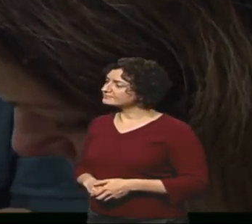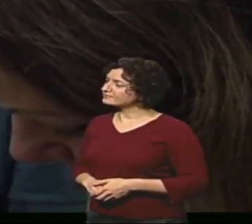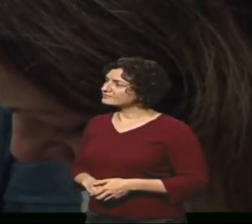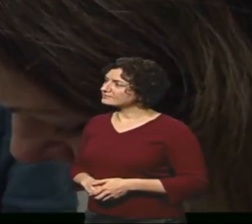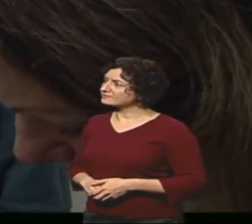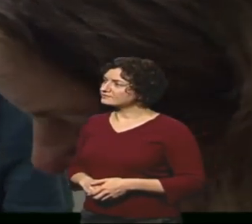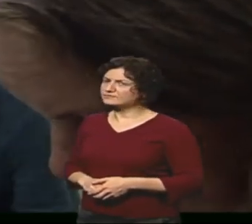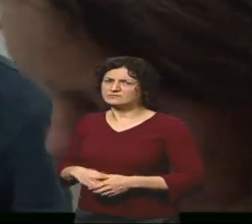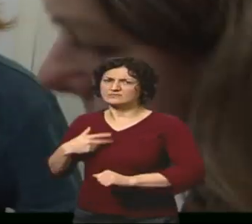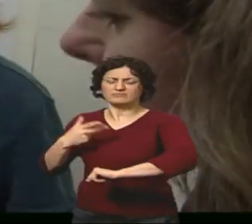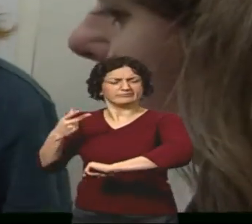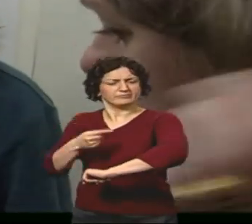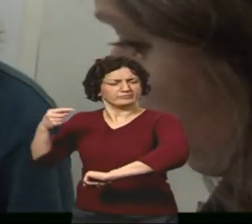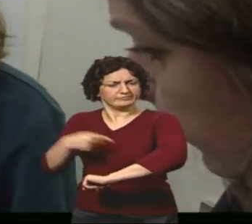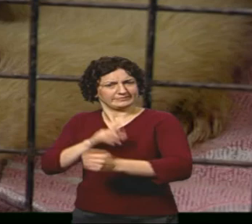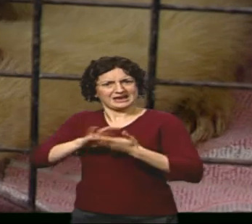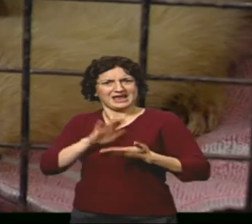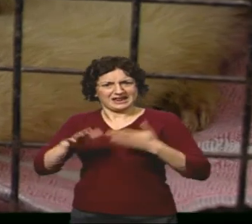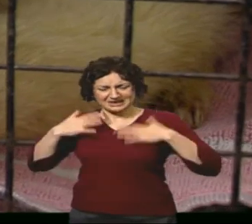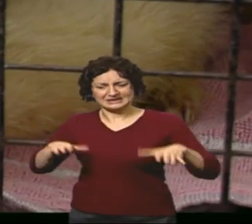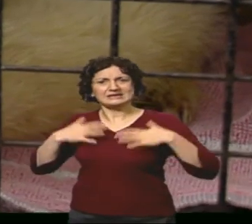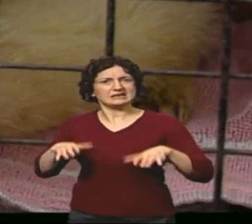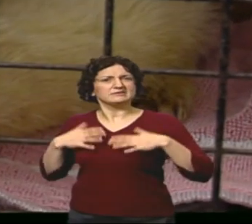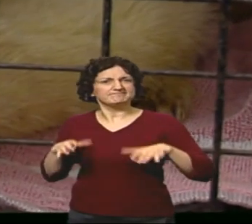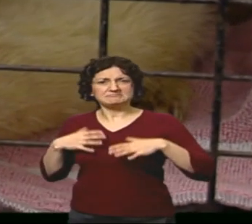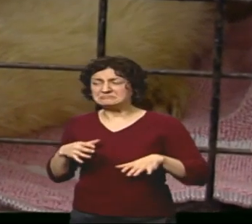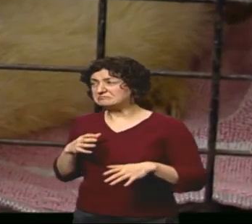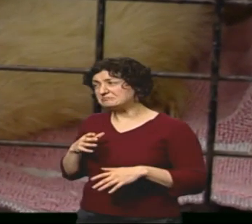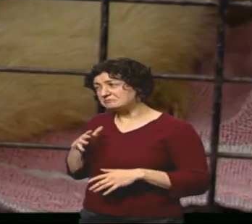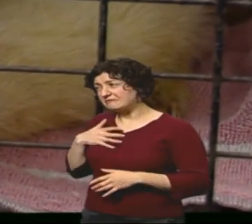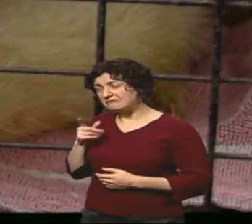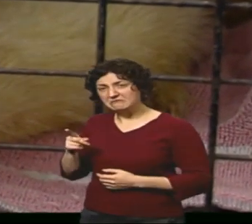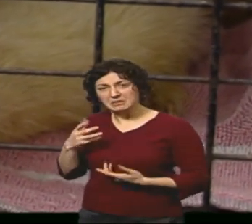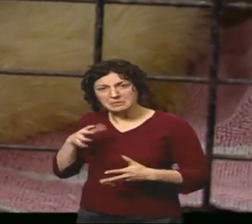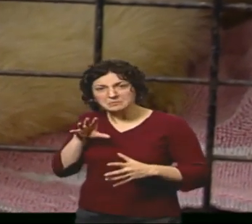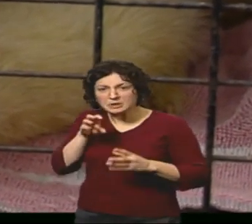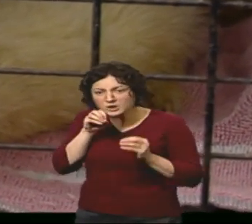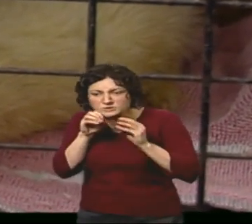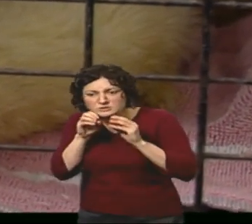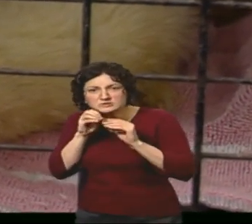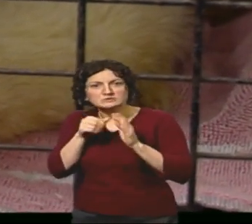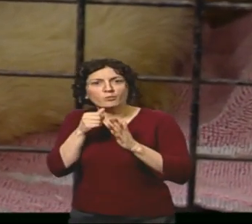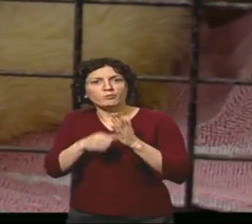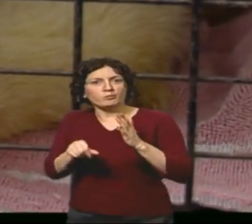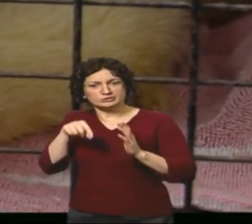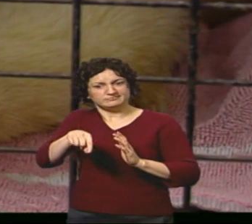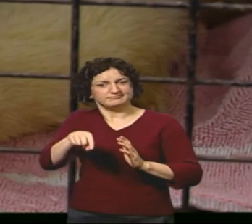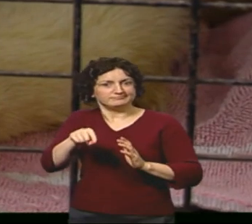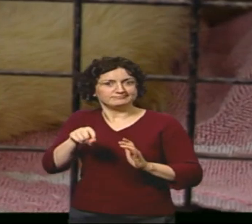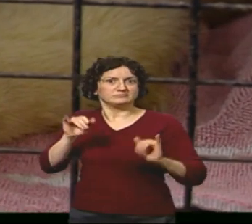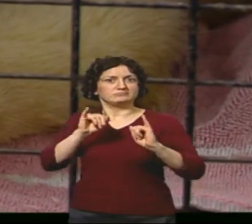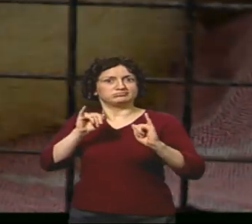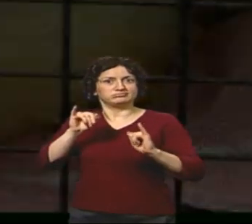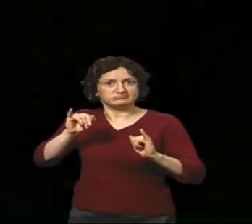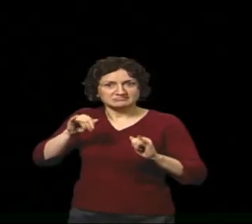fluid, because it's got to wash whatever it was out. Probably that he's been chewing creosoted wood or something like that. I don't know.